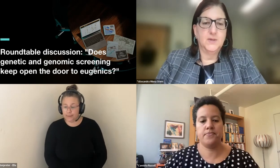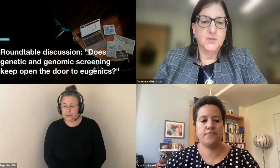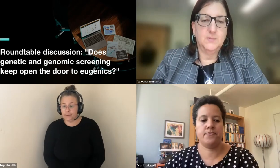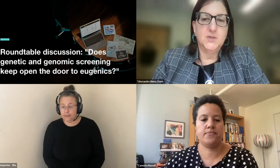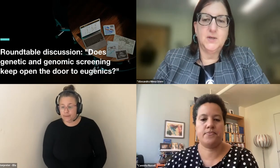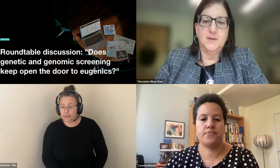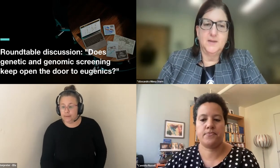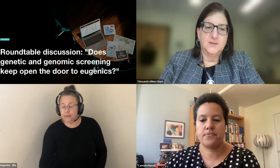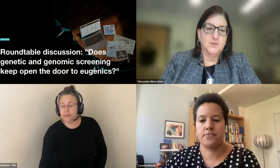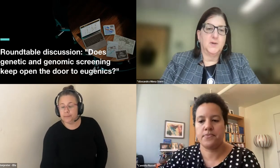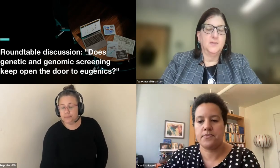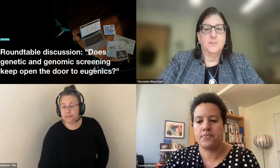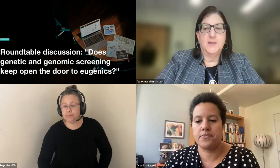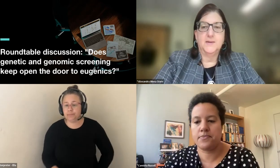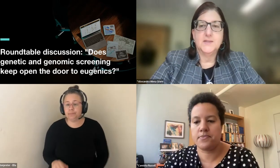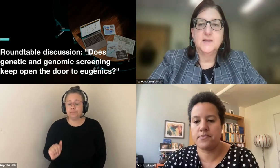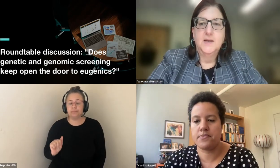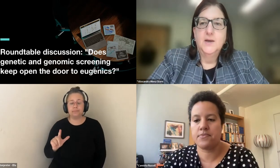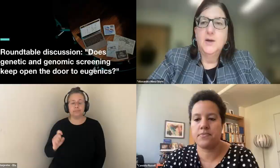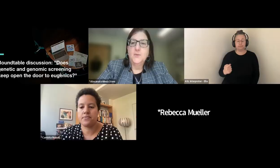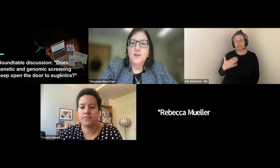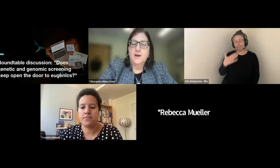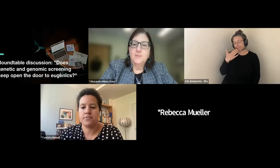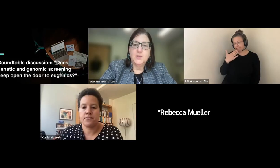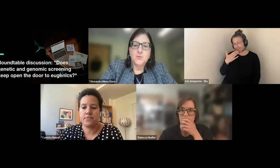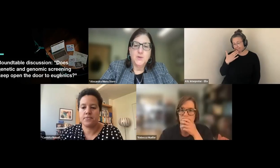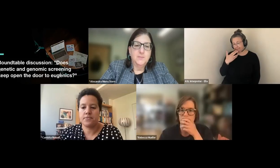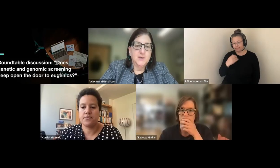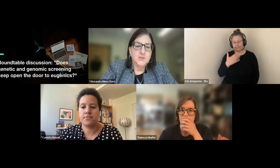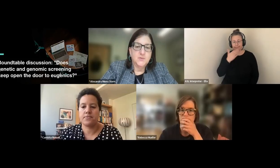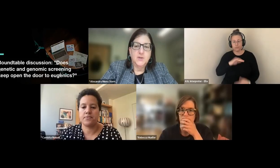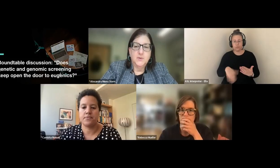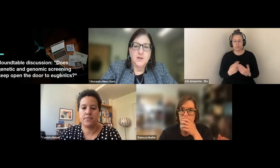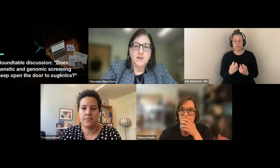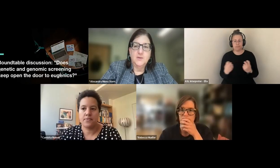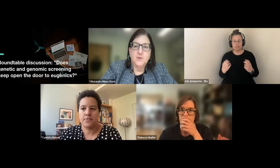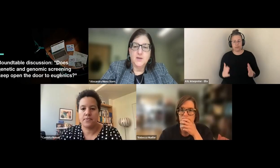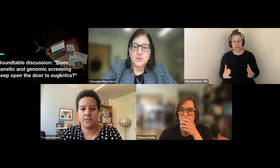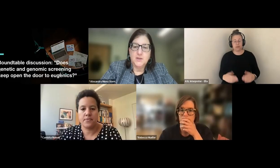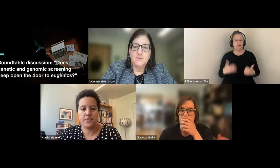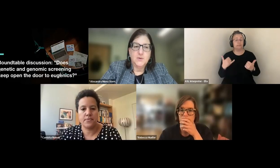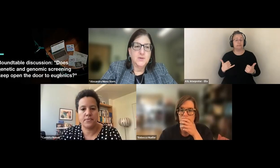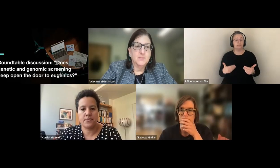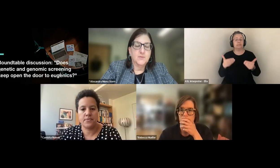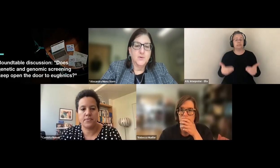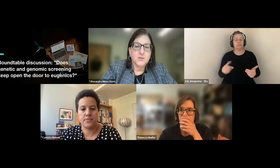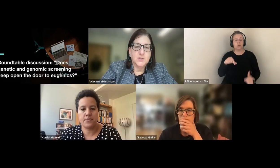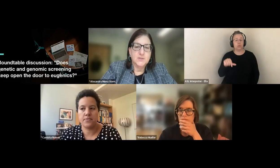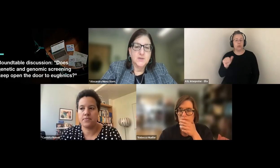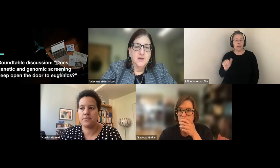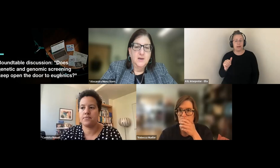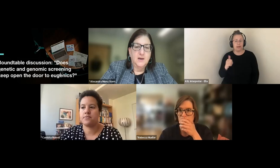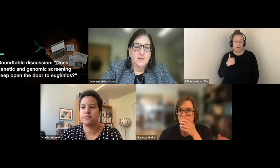YOU SO MUCH, KAMESHA, AND THANKS TO ALL OF THE PANELISTS. WE HAVE ABOUT 20 MINUTES FOR Q&A AND WE ACTUALLY HAVE A GOOD NUMBER OF